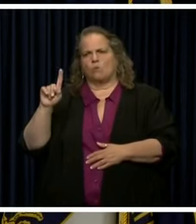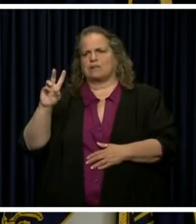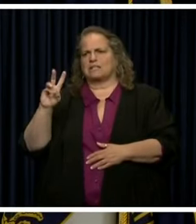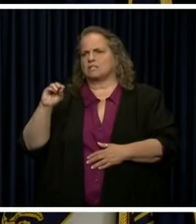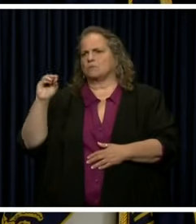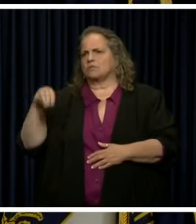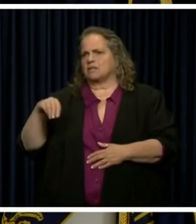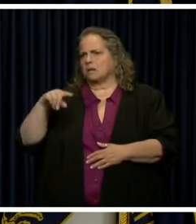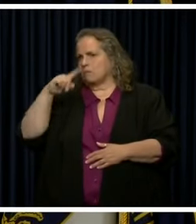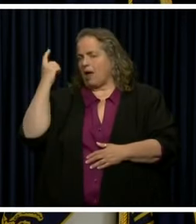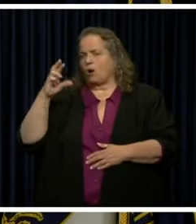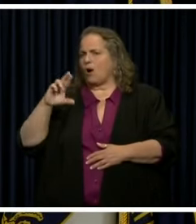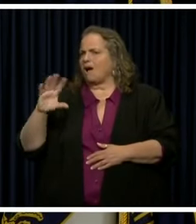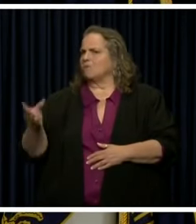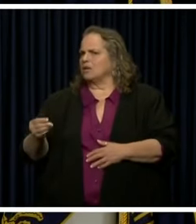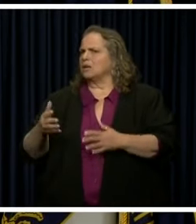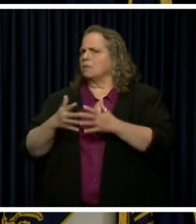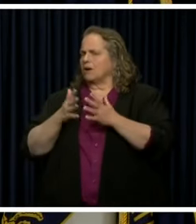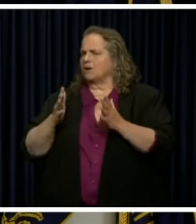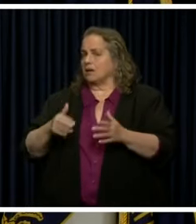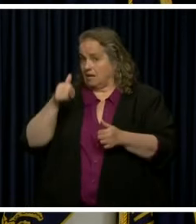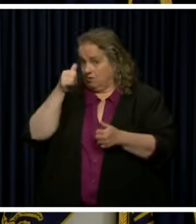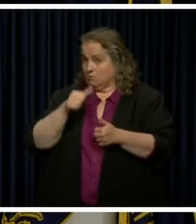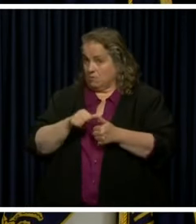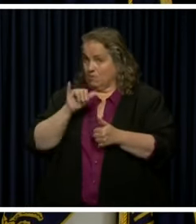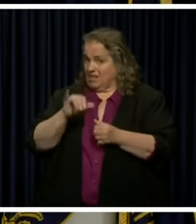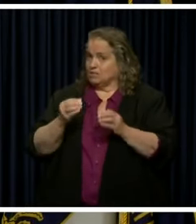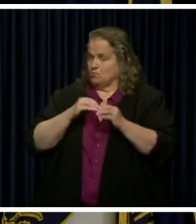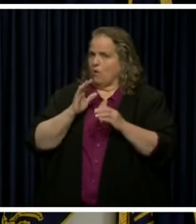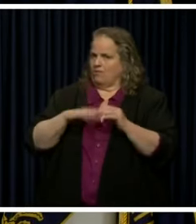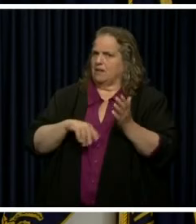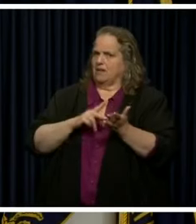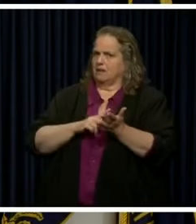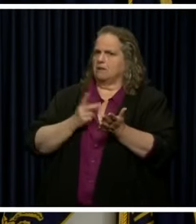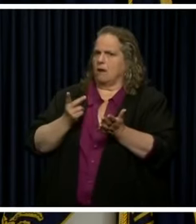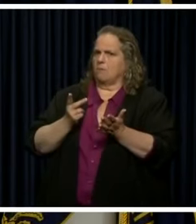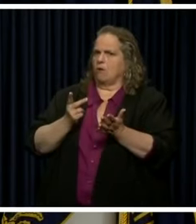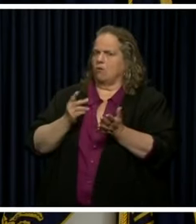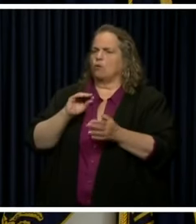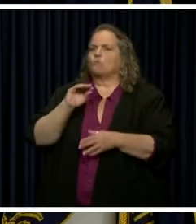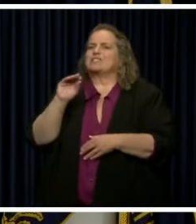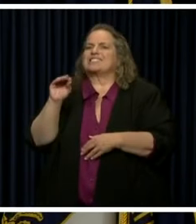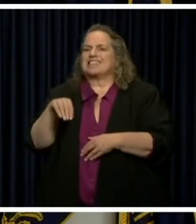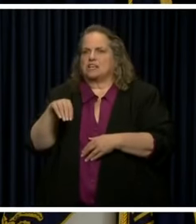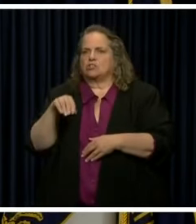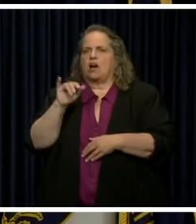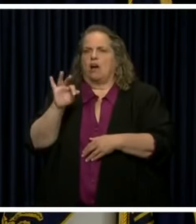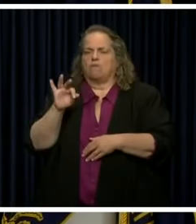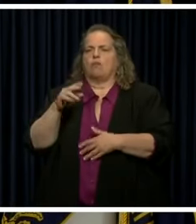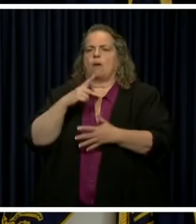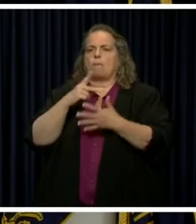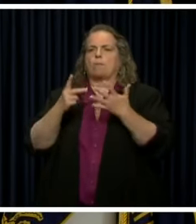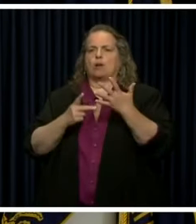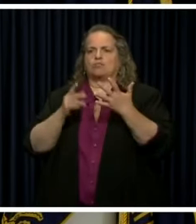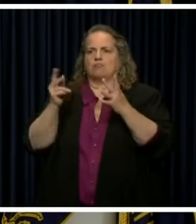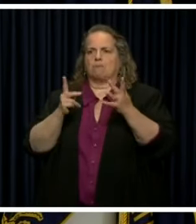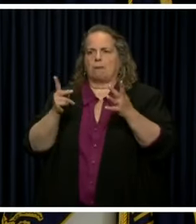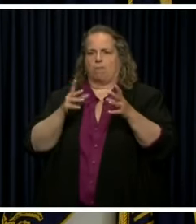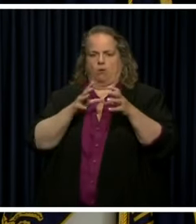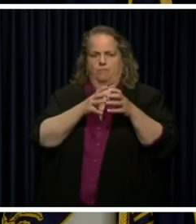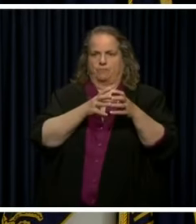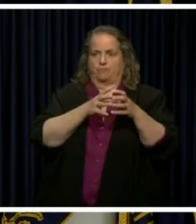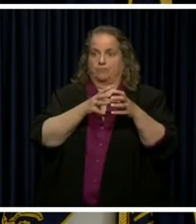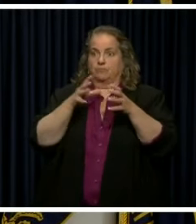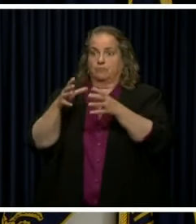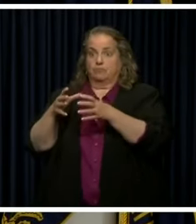19.16% black or African American, and remember that's more than double, the percentage of the population, more than double.